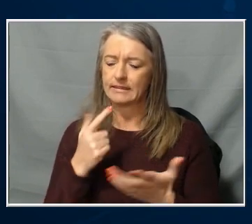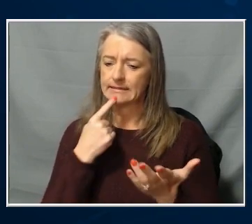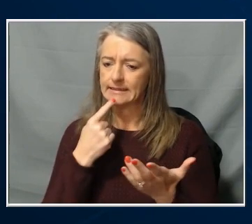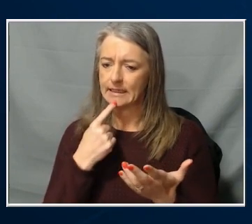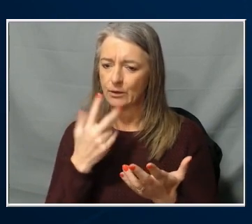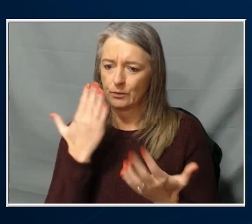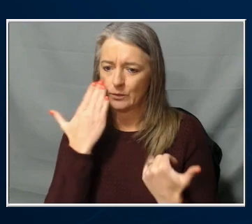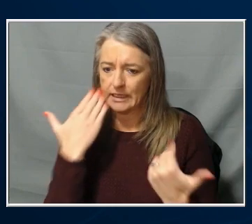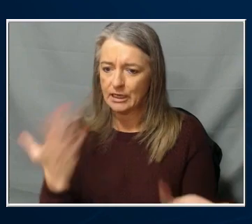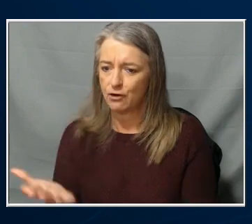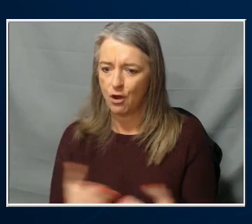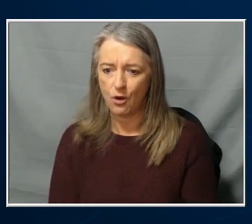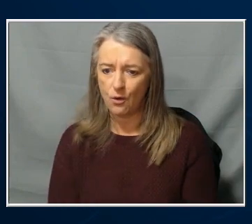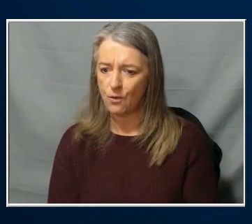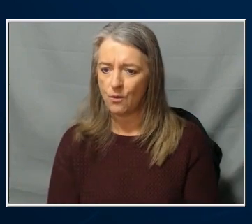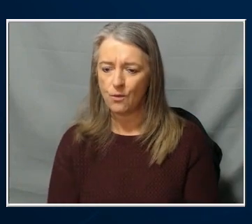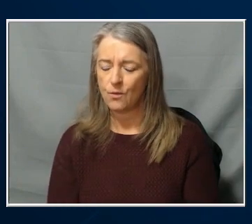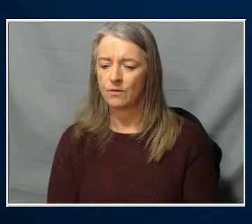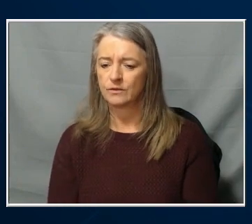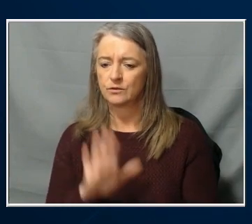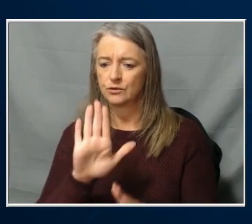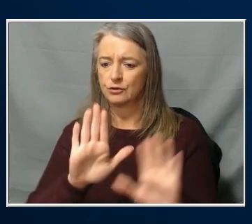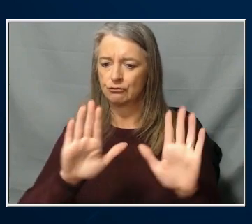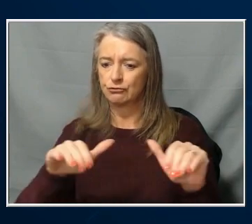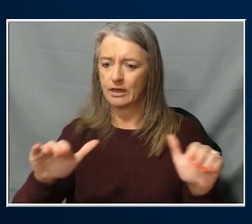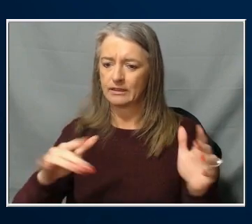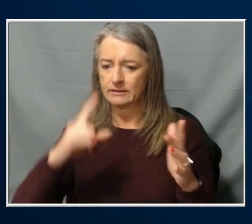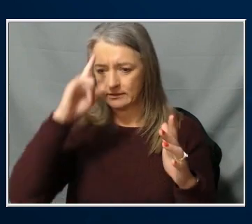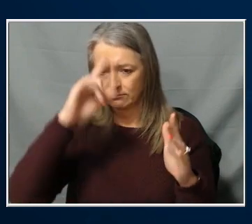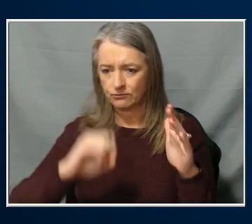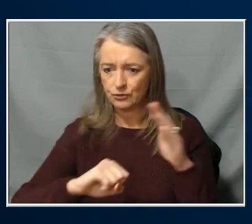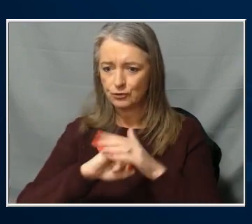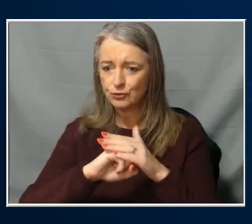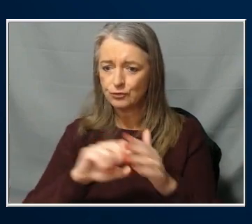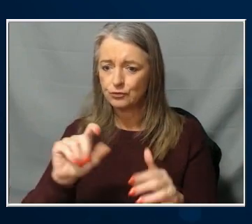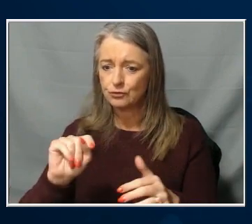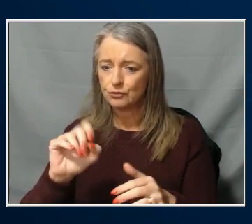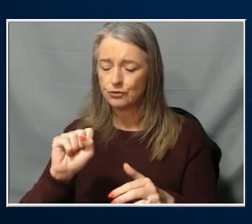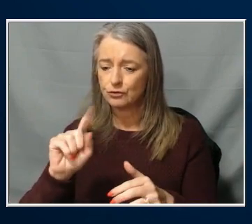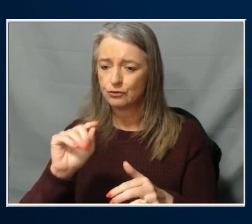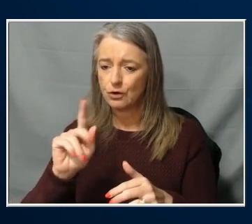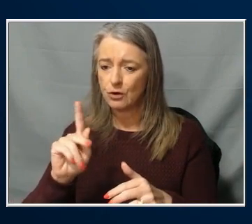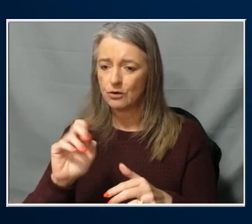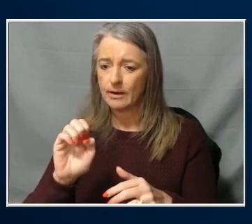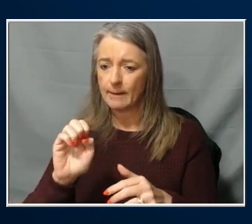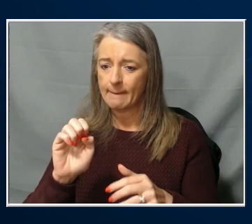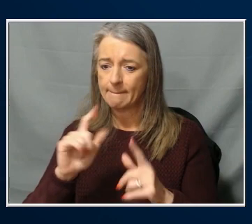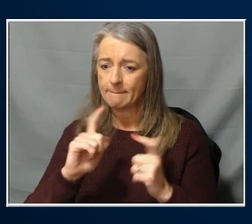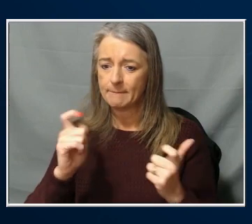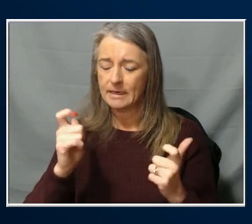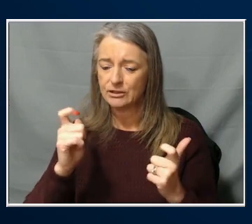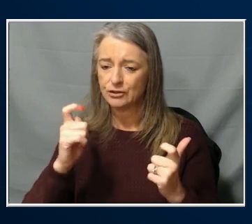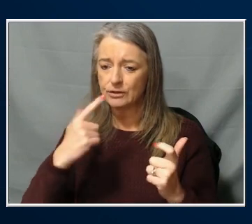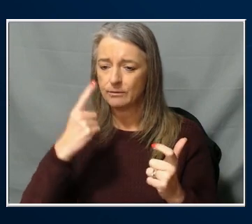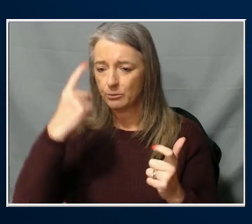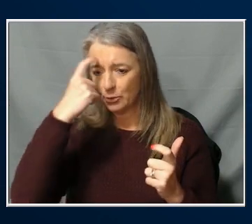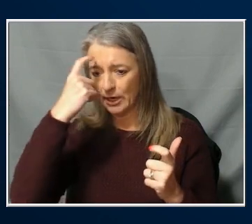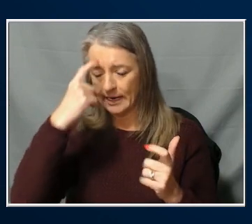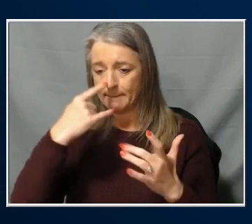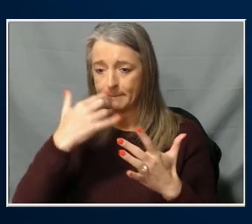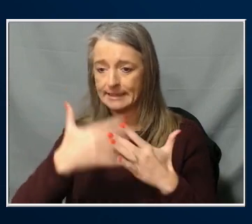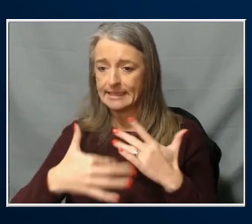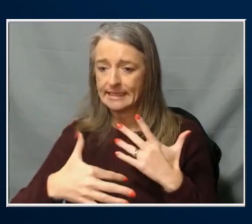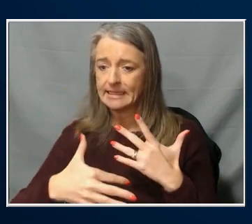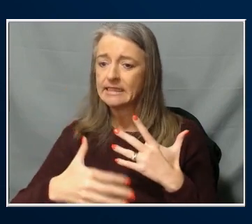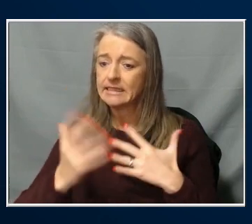who knows, right? Your child suffered a stroke and major brain bleed and whatnot. So